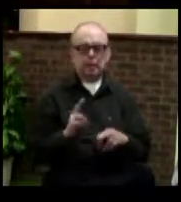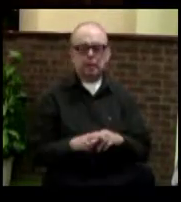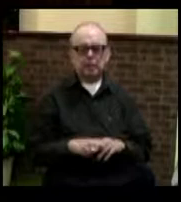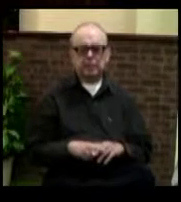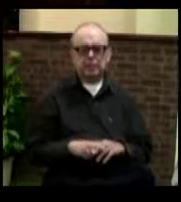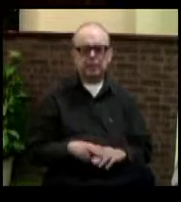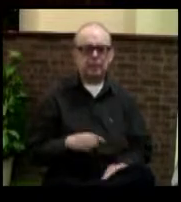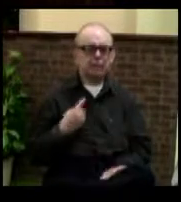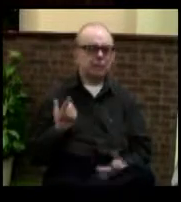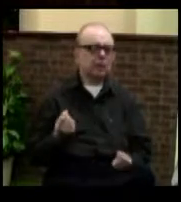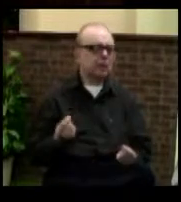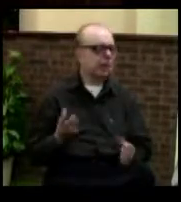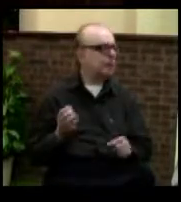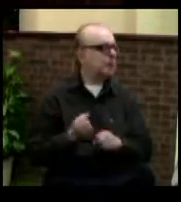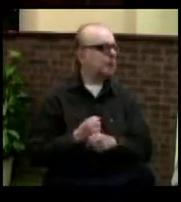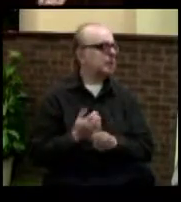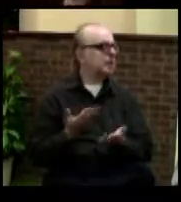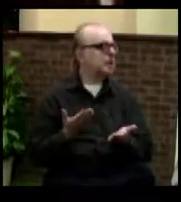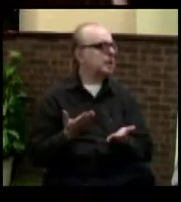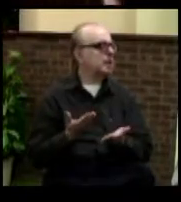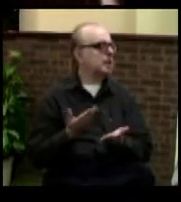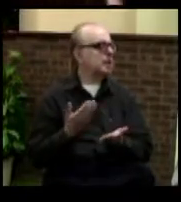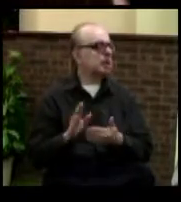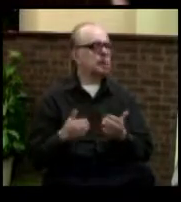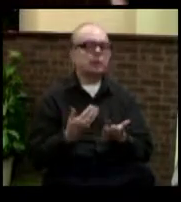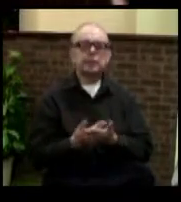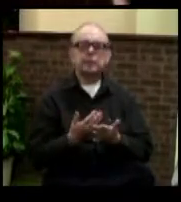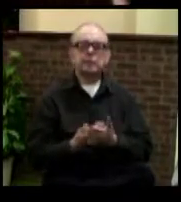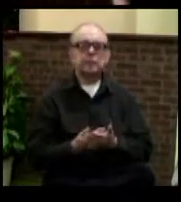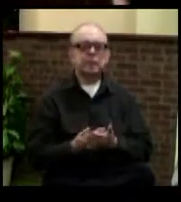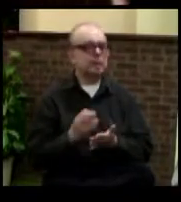you're sitting there thinking, where am I going to get this money?